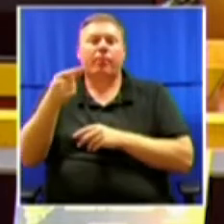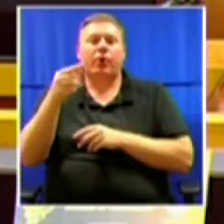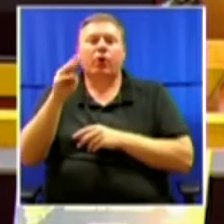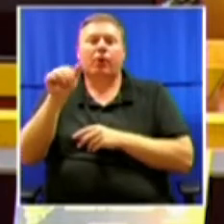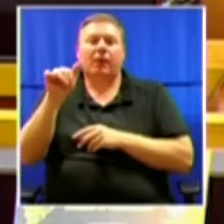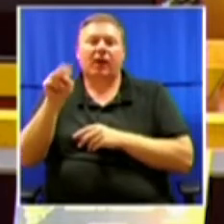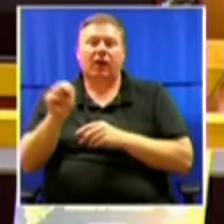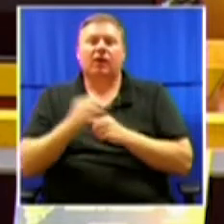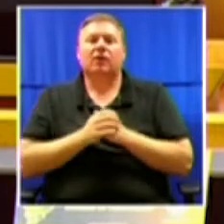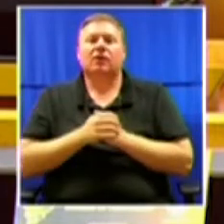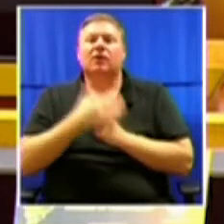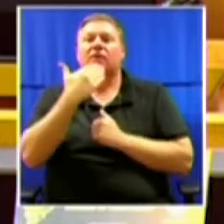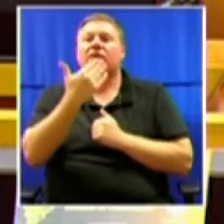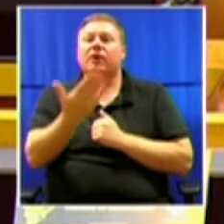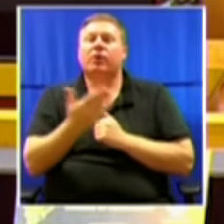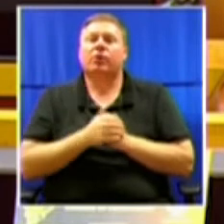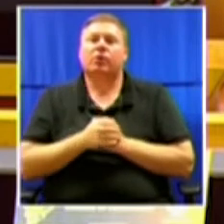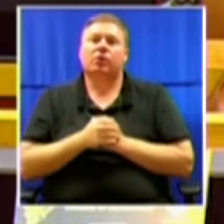government